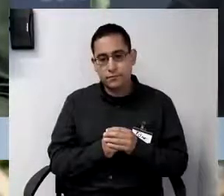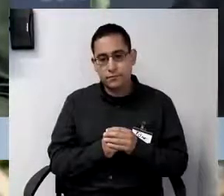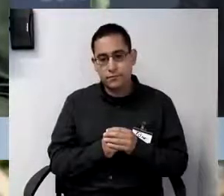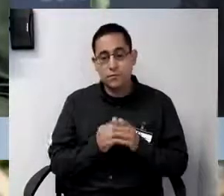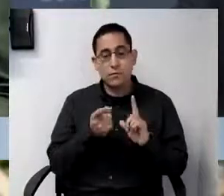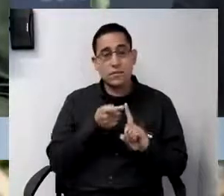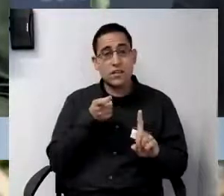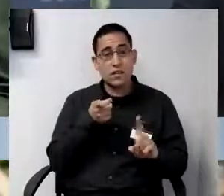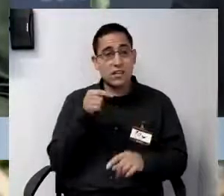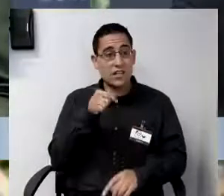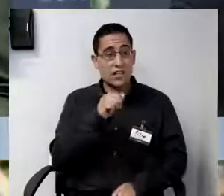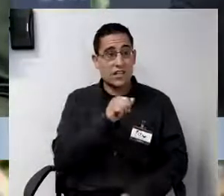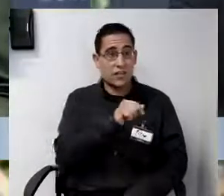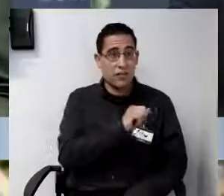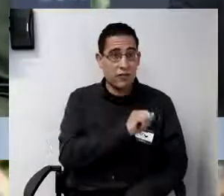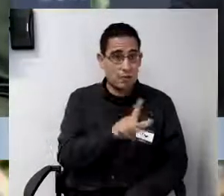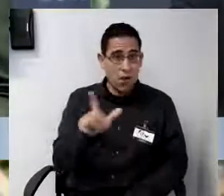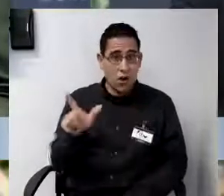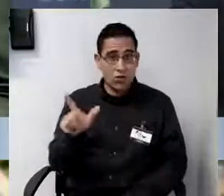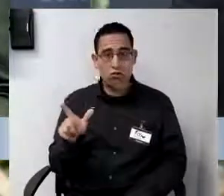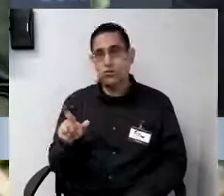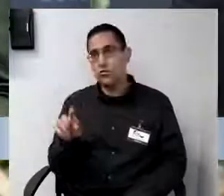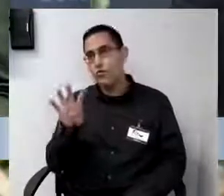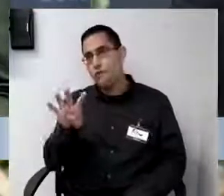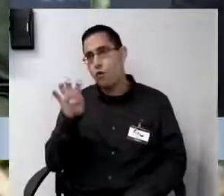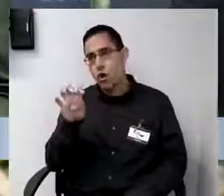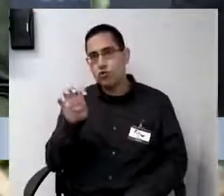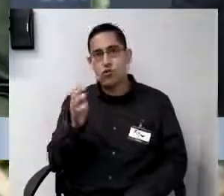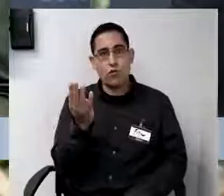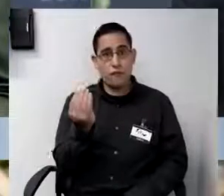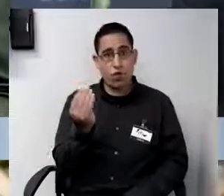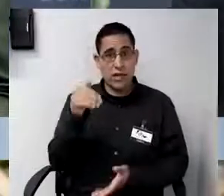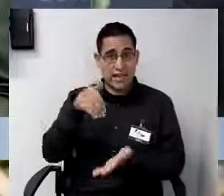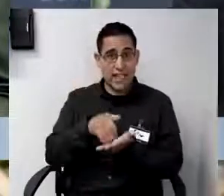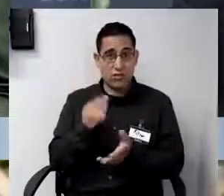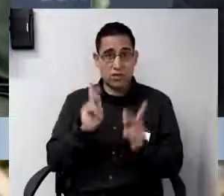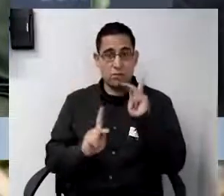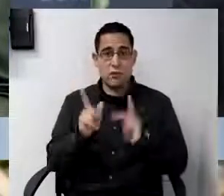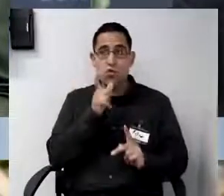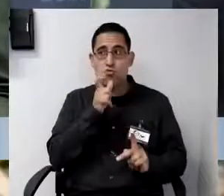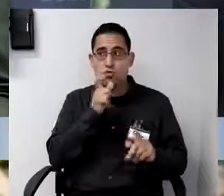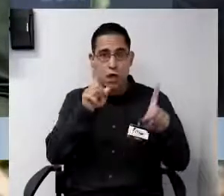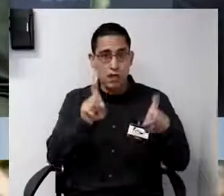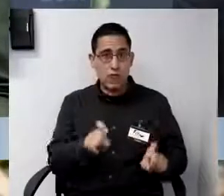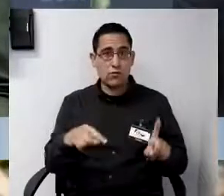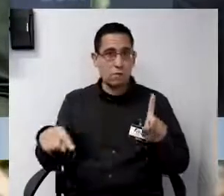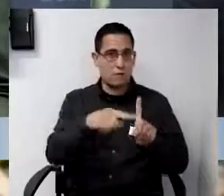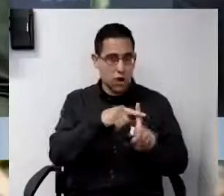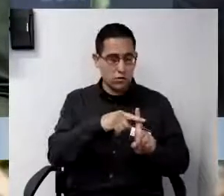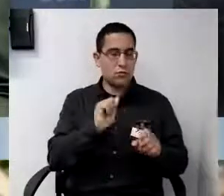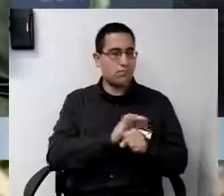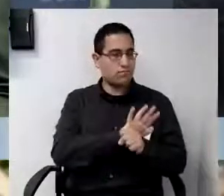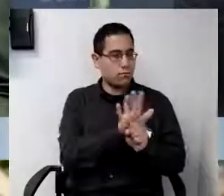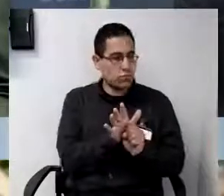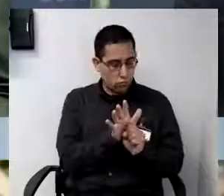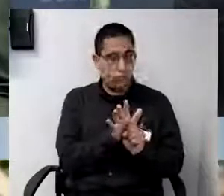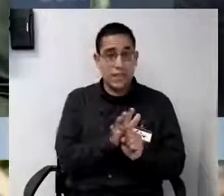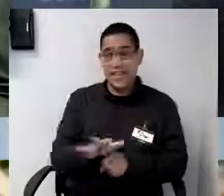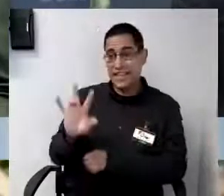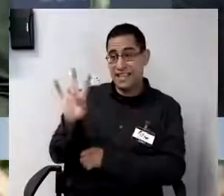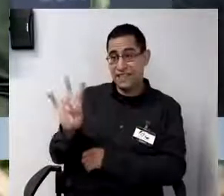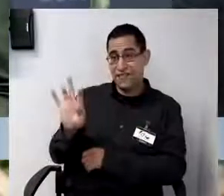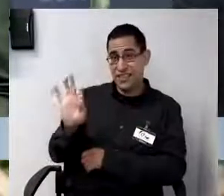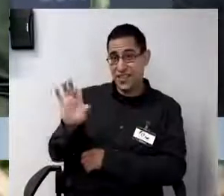those 414,000 people that have tested positive for the virus,